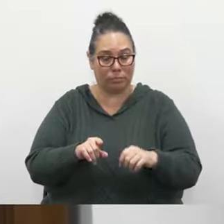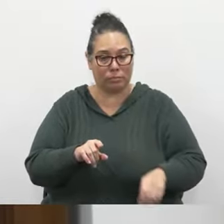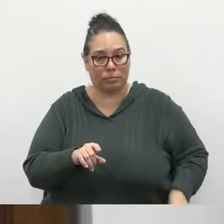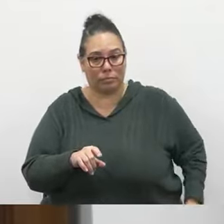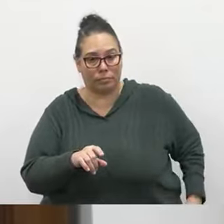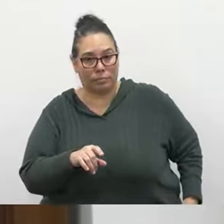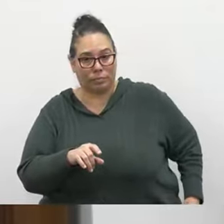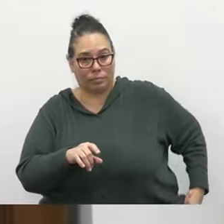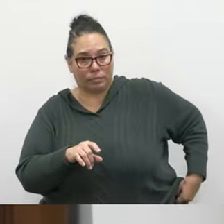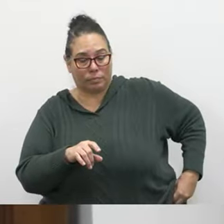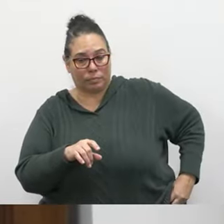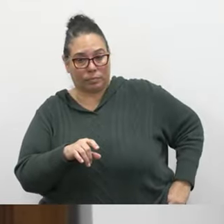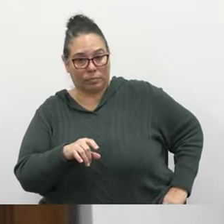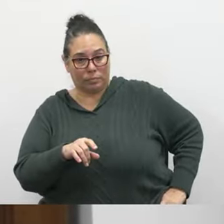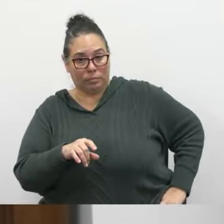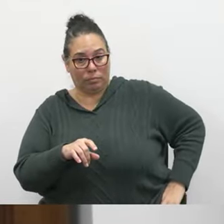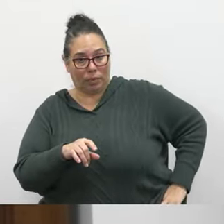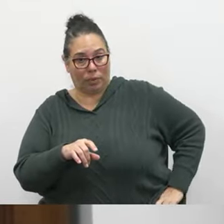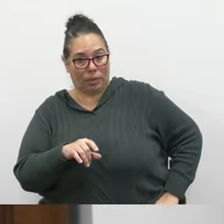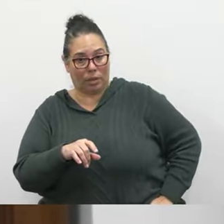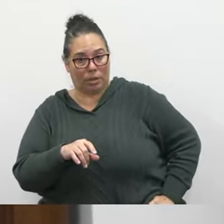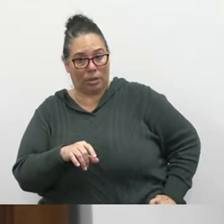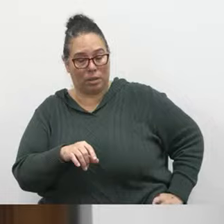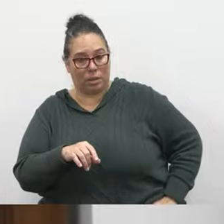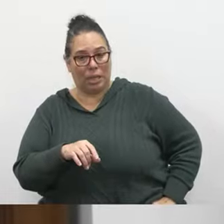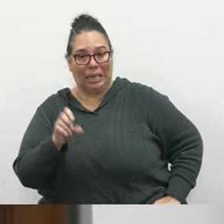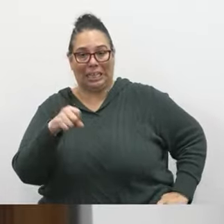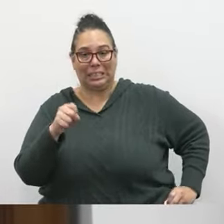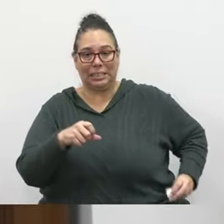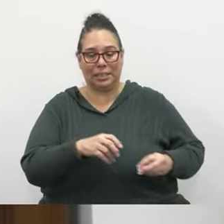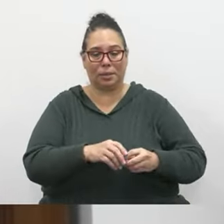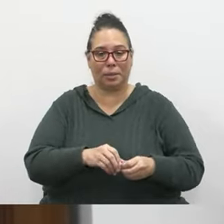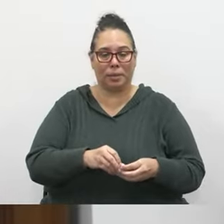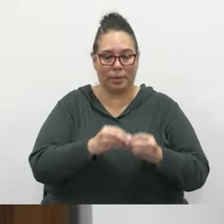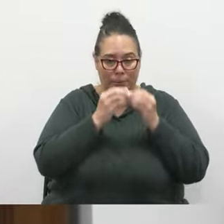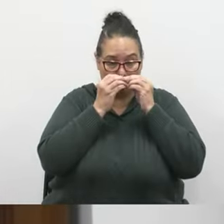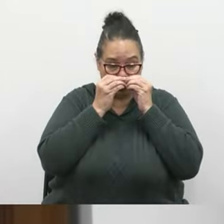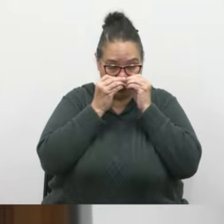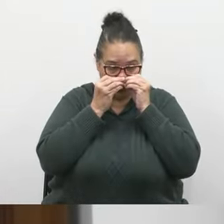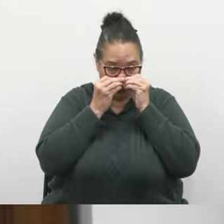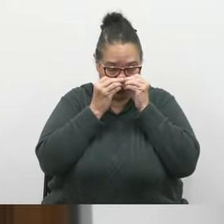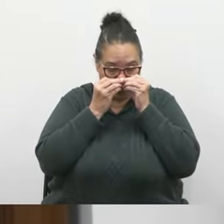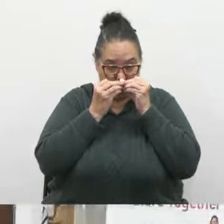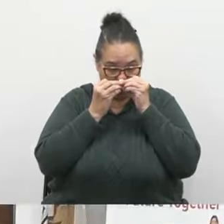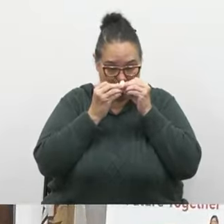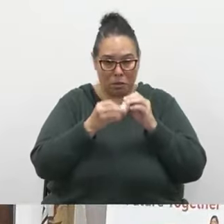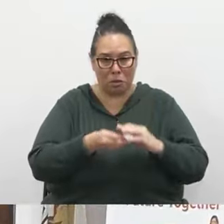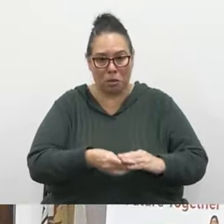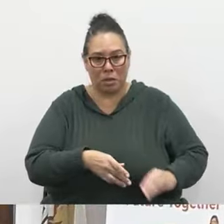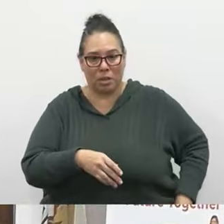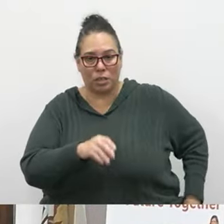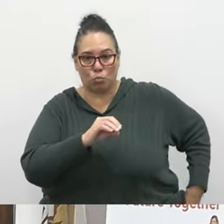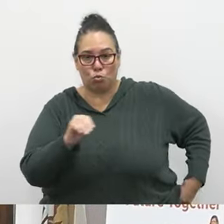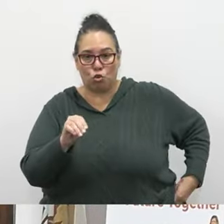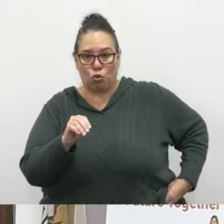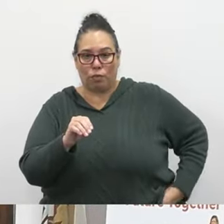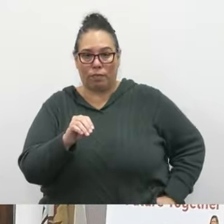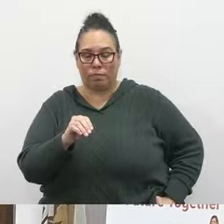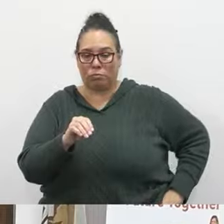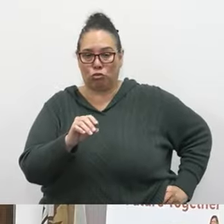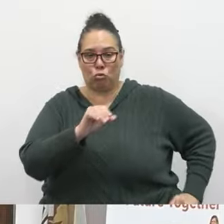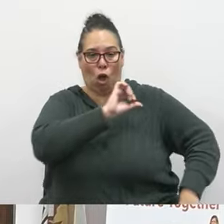I Jeff, believe. that's so. an action item? I'm sorry, yes. So we need to move to approve